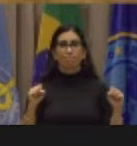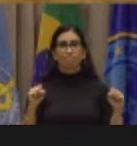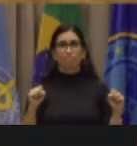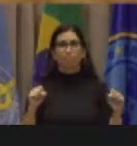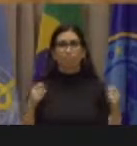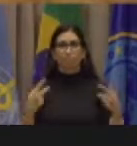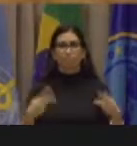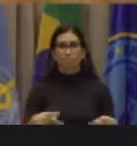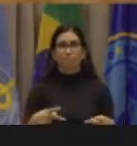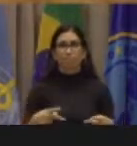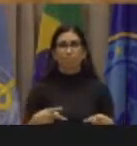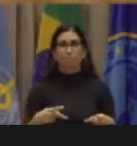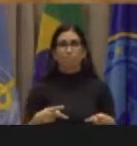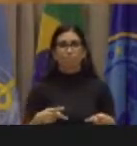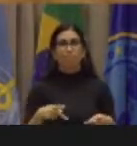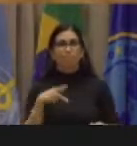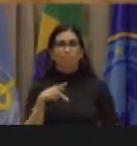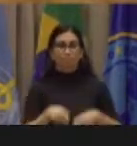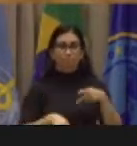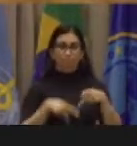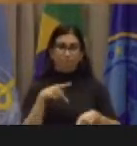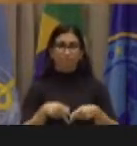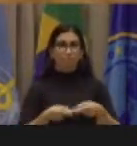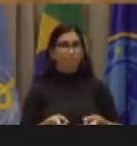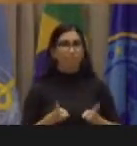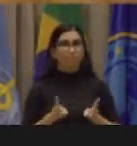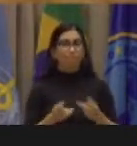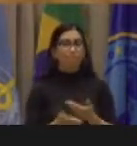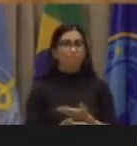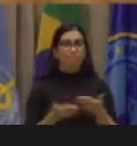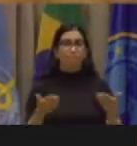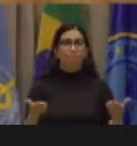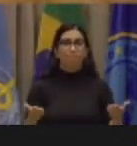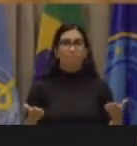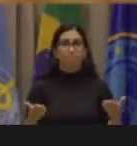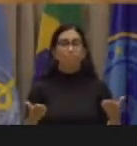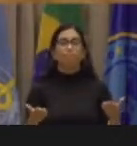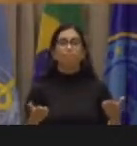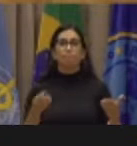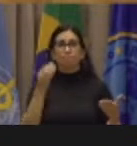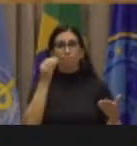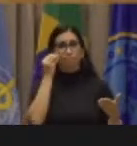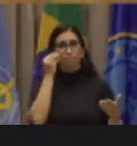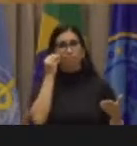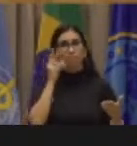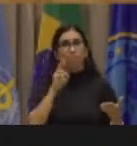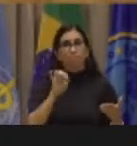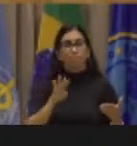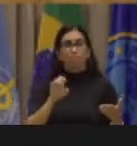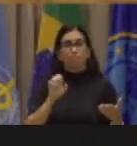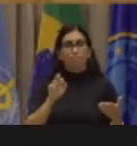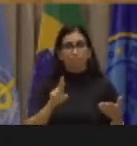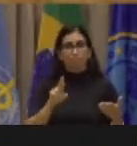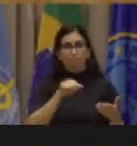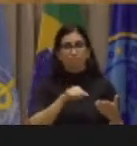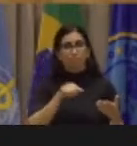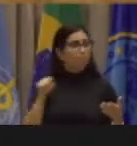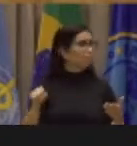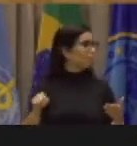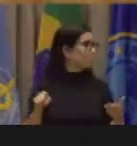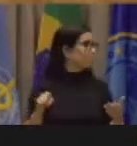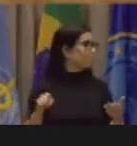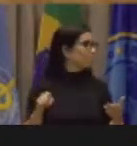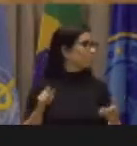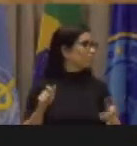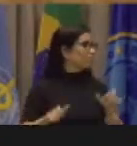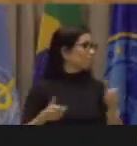from others really, really well. And it's not the same for the public to use our hospitals and if they were to use